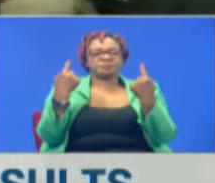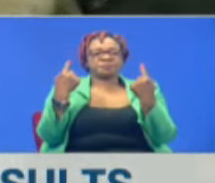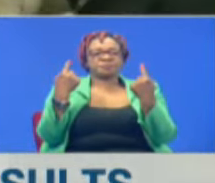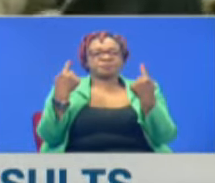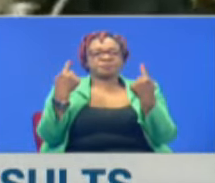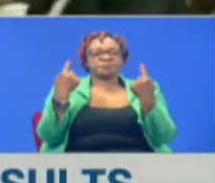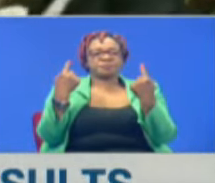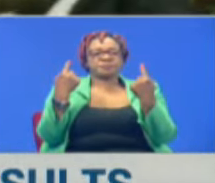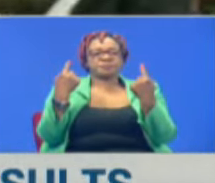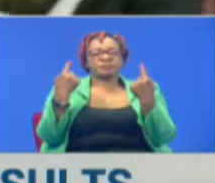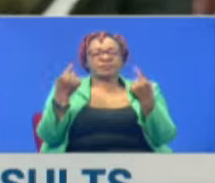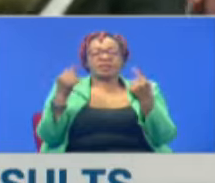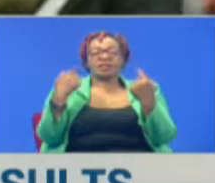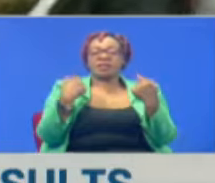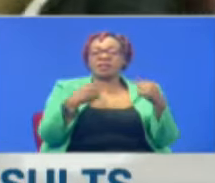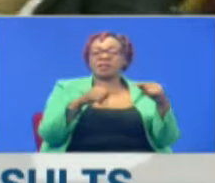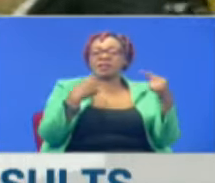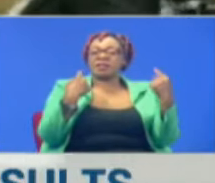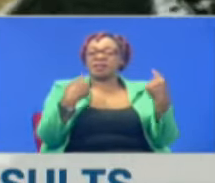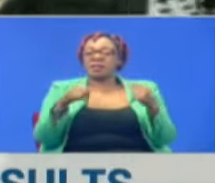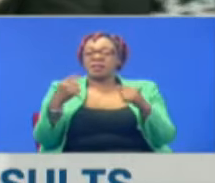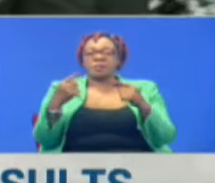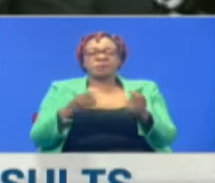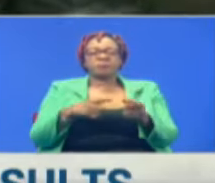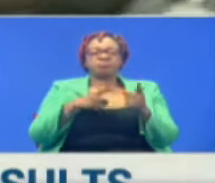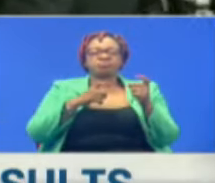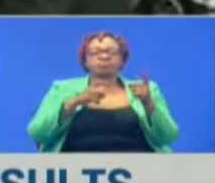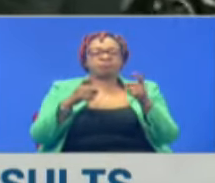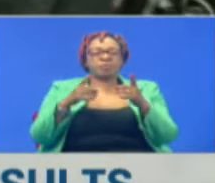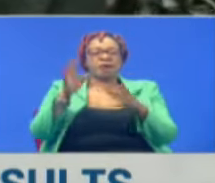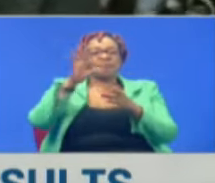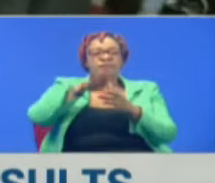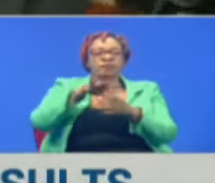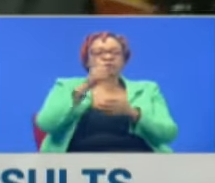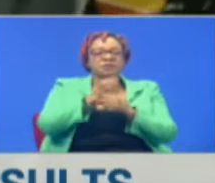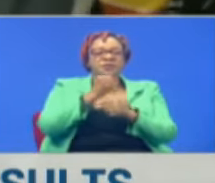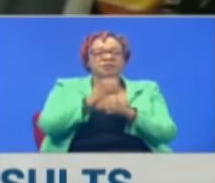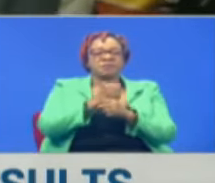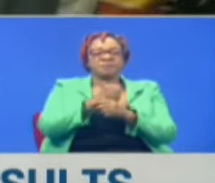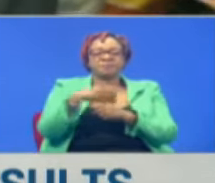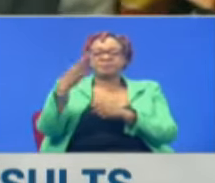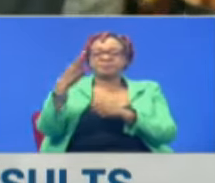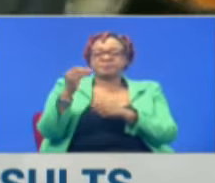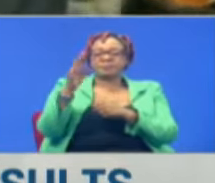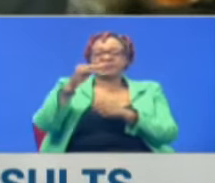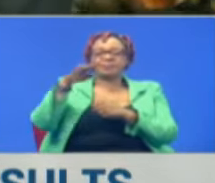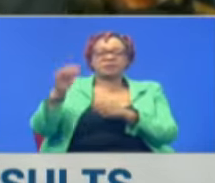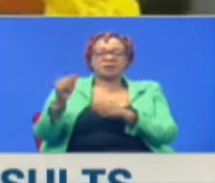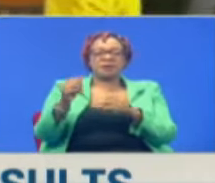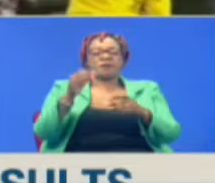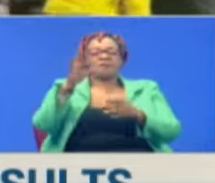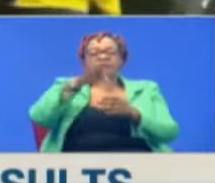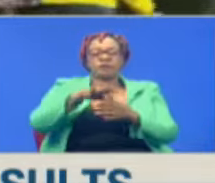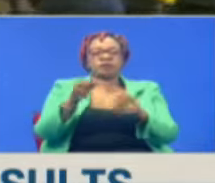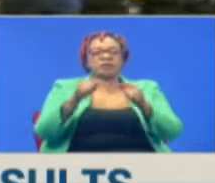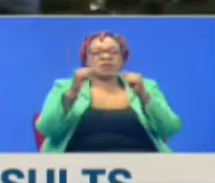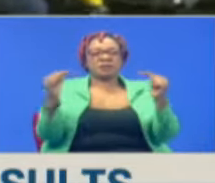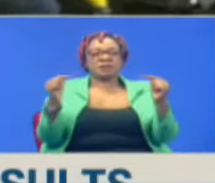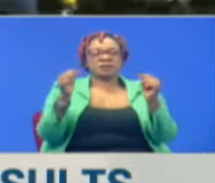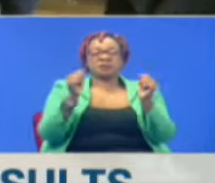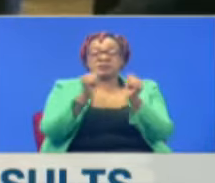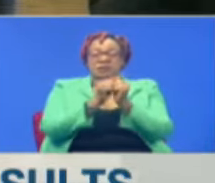In the chaos and tear gas, a vote was somehow held, with 30 MCAs voting against and 10 voting